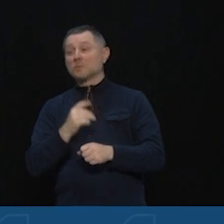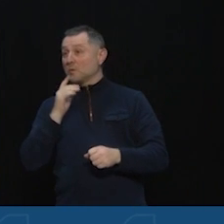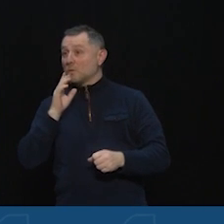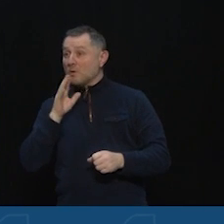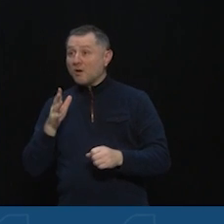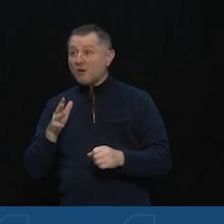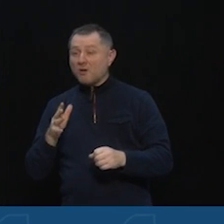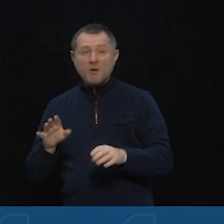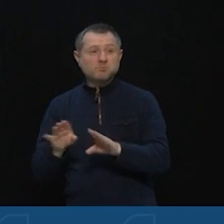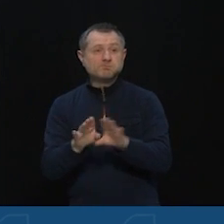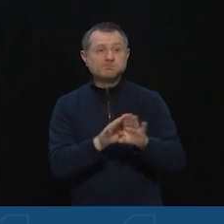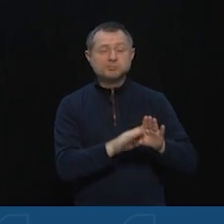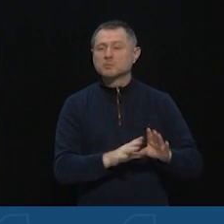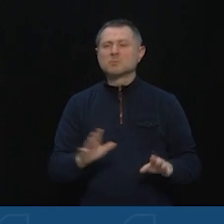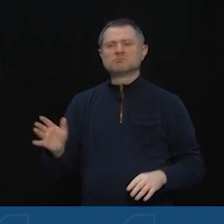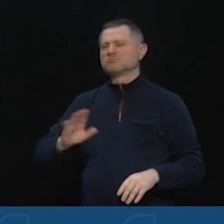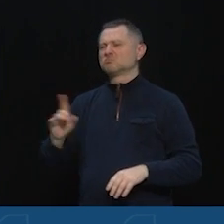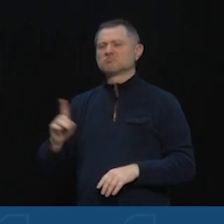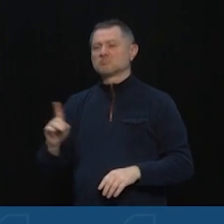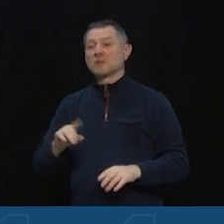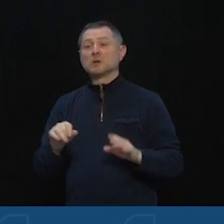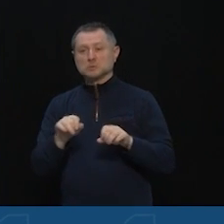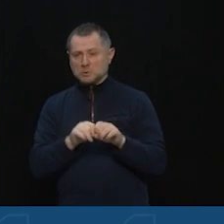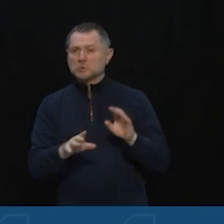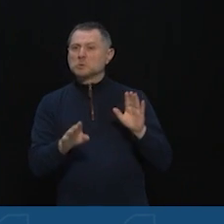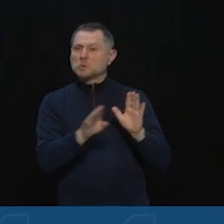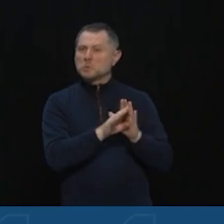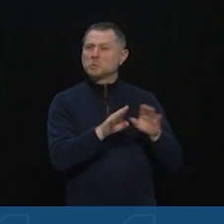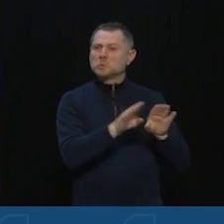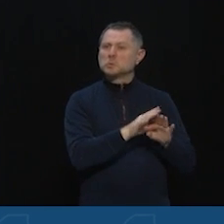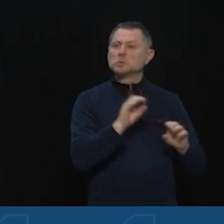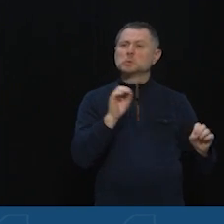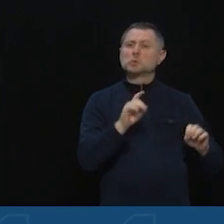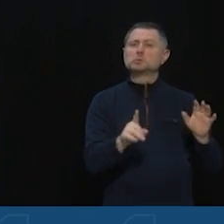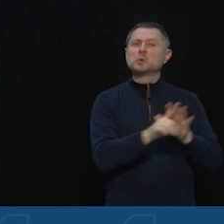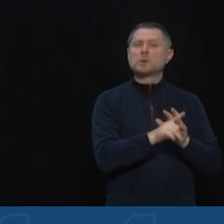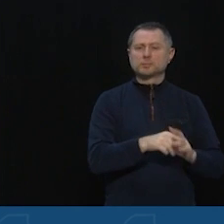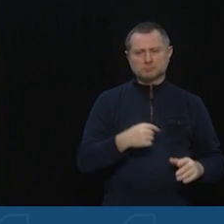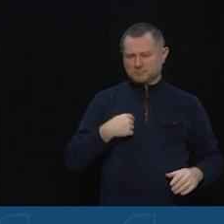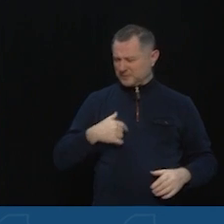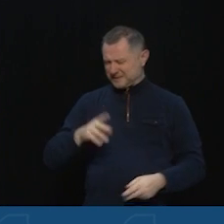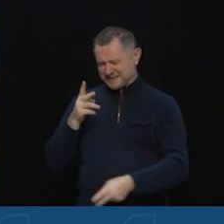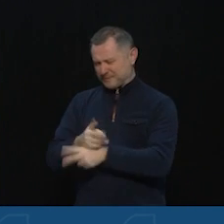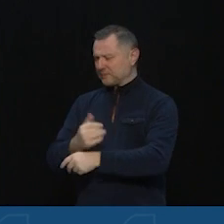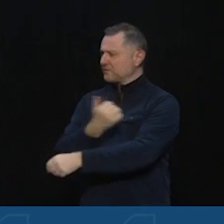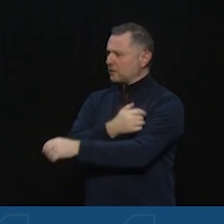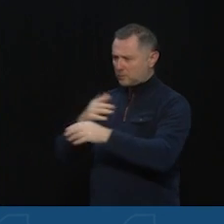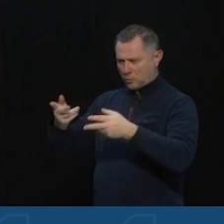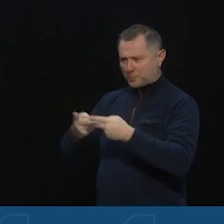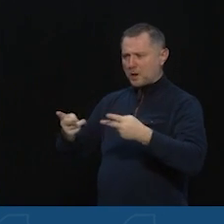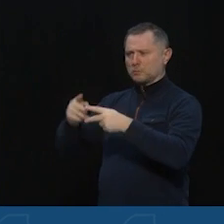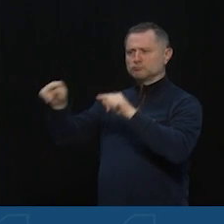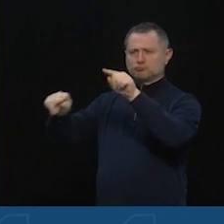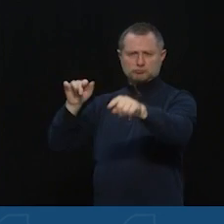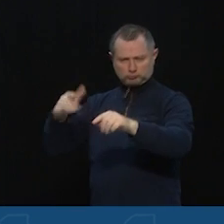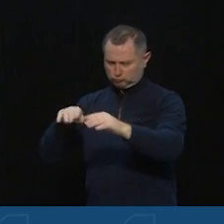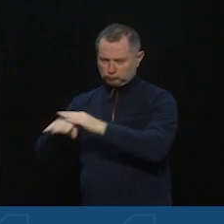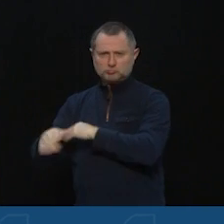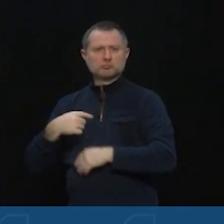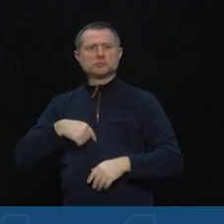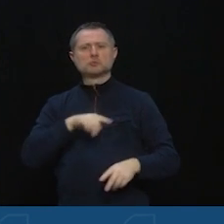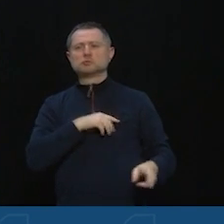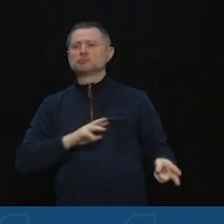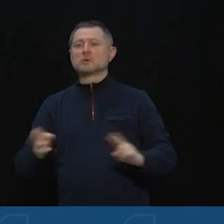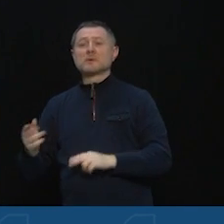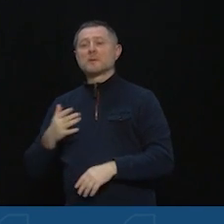other states have. Even if there's just a few people showing up there, we are going to stay on top of this. And so that's our overall